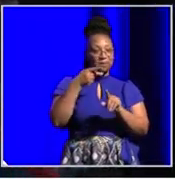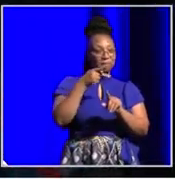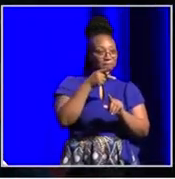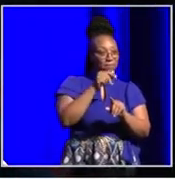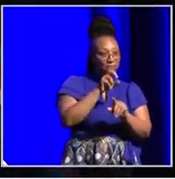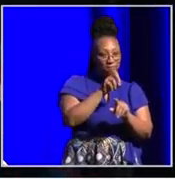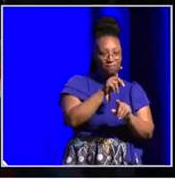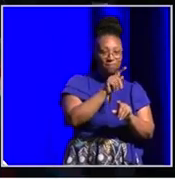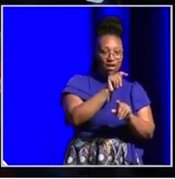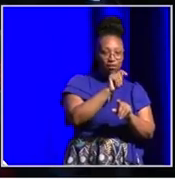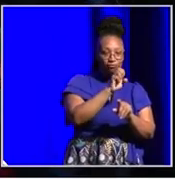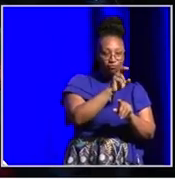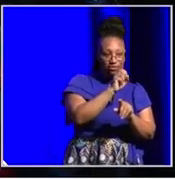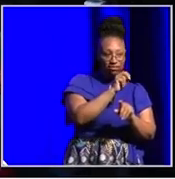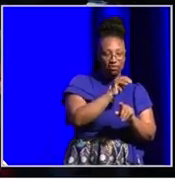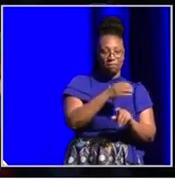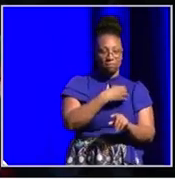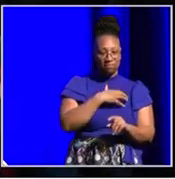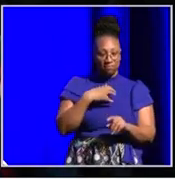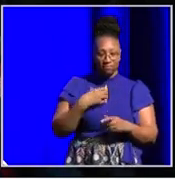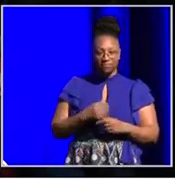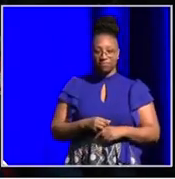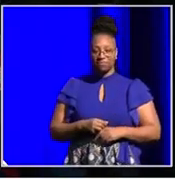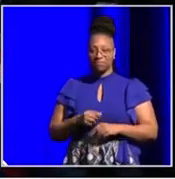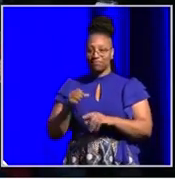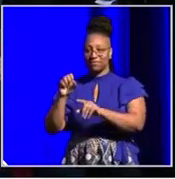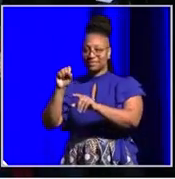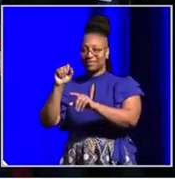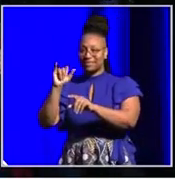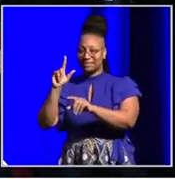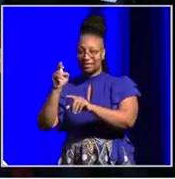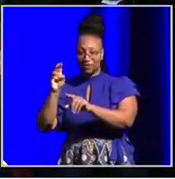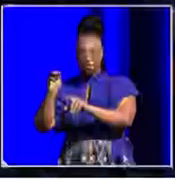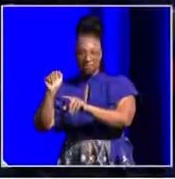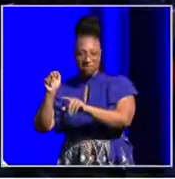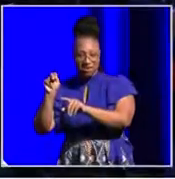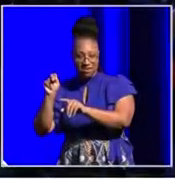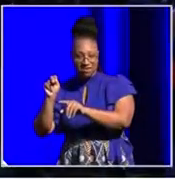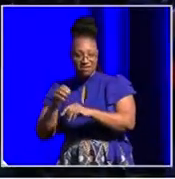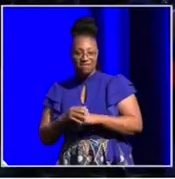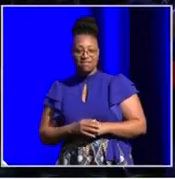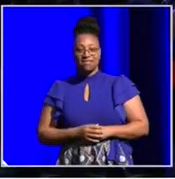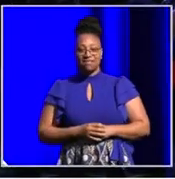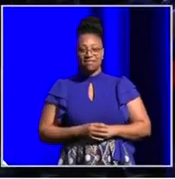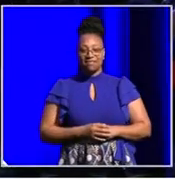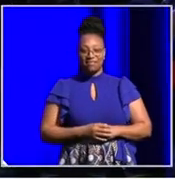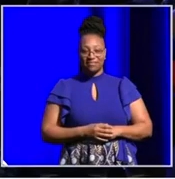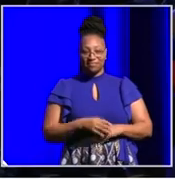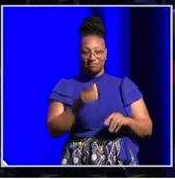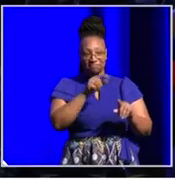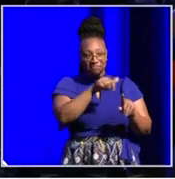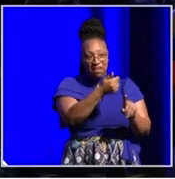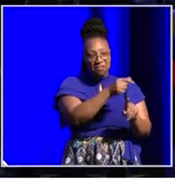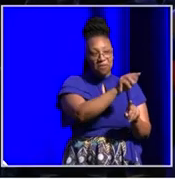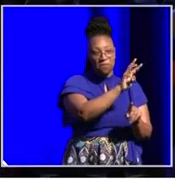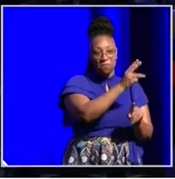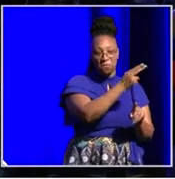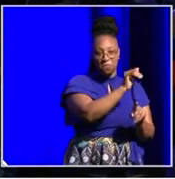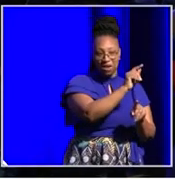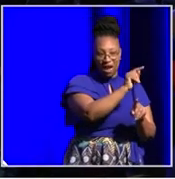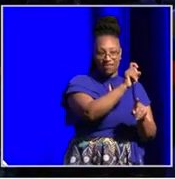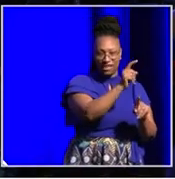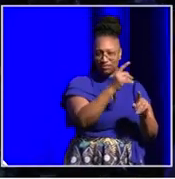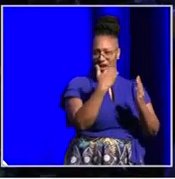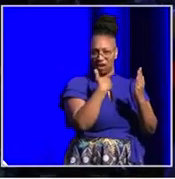Silverman, Councilmember Sandy Allen, and Councilmember Bill Lightfoot. If there are any others I miss, I apologize. Let's have one